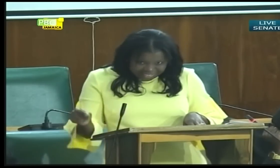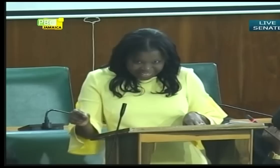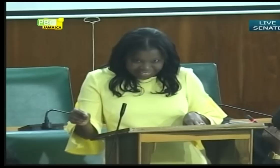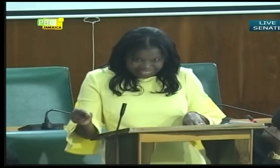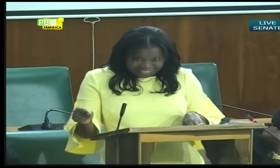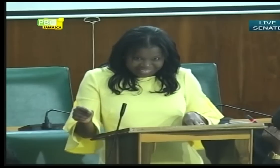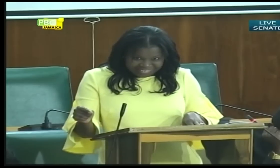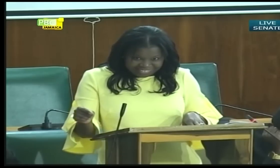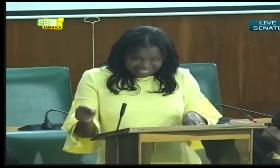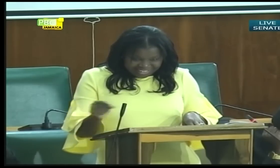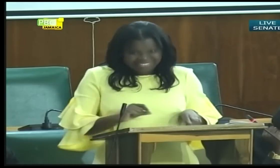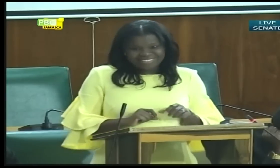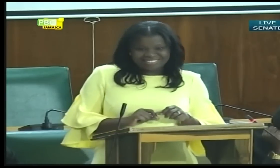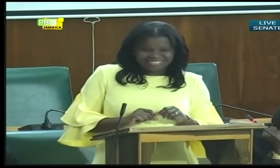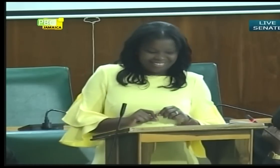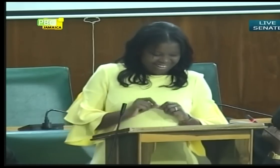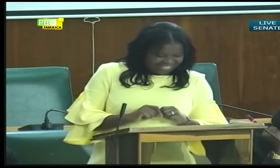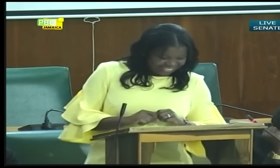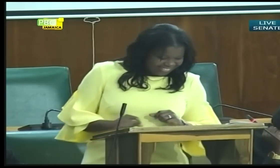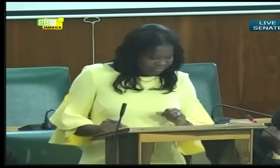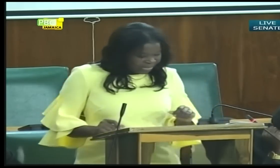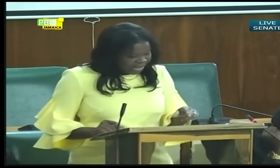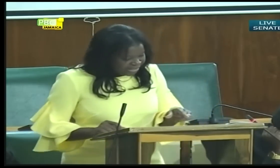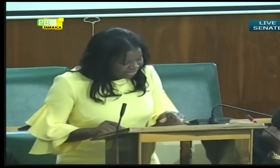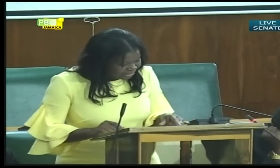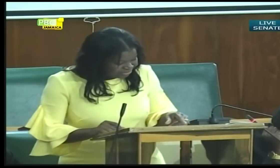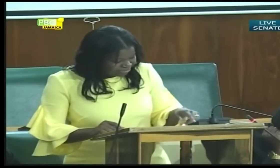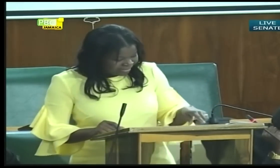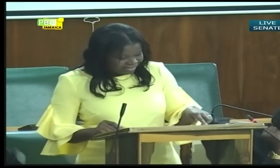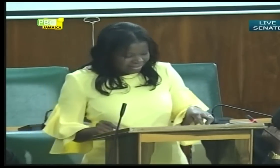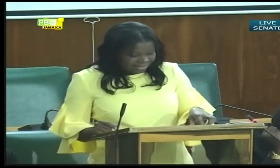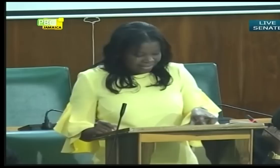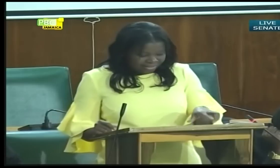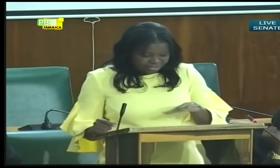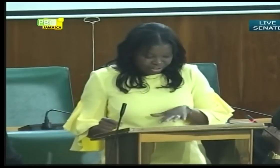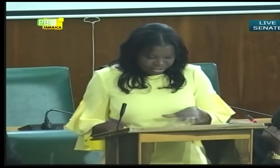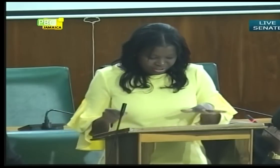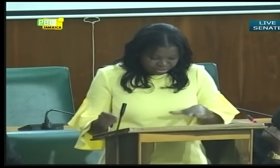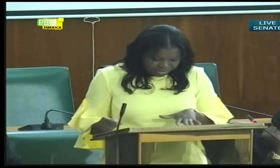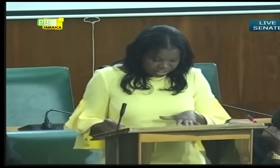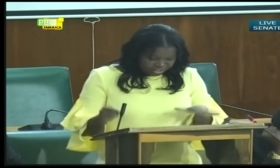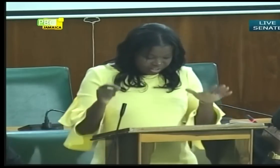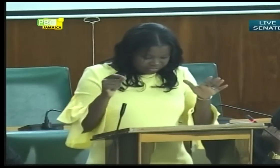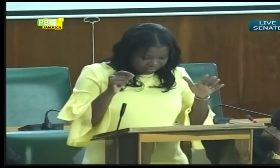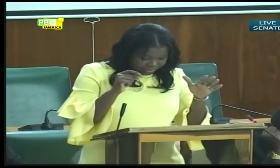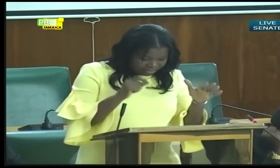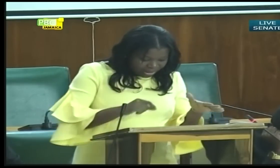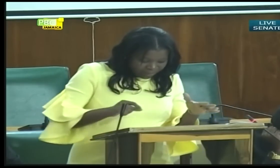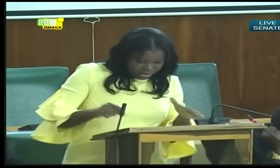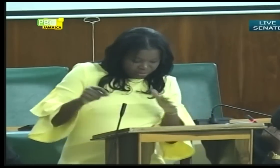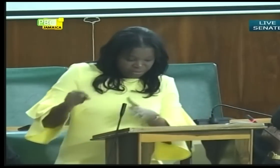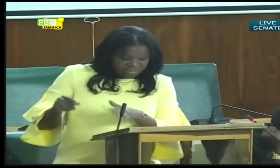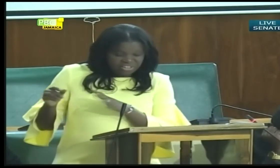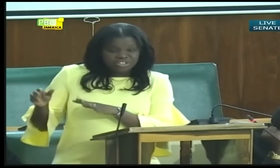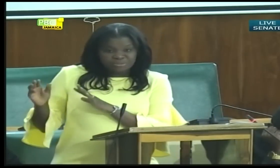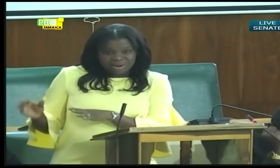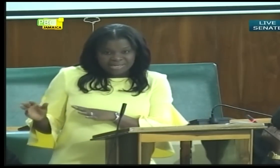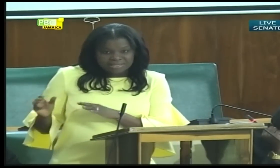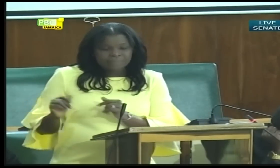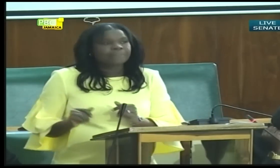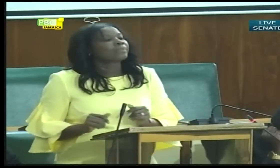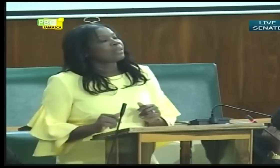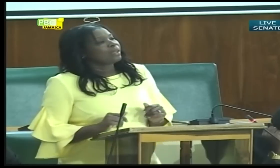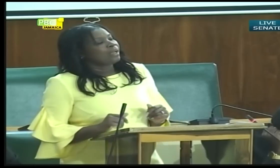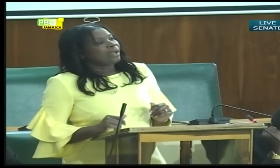big A. Yes, right. That says the trust or disposition by way of foreign heirship